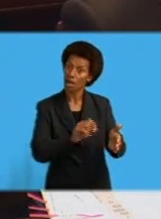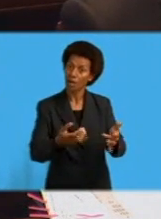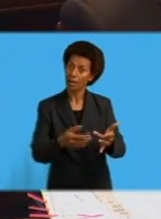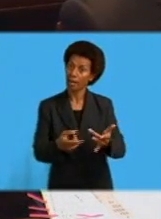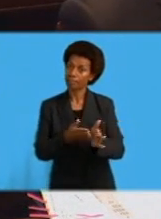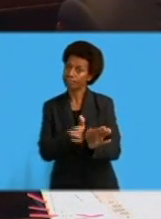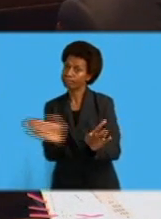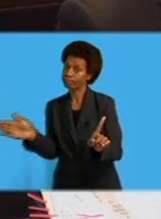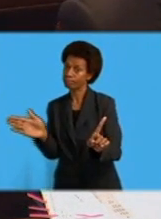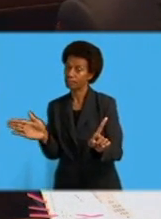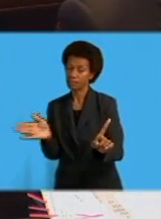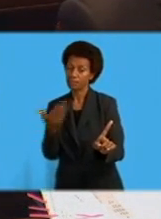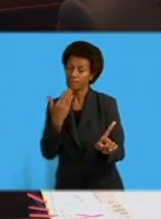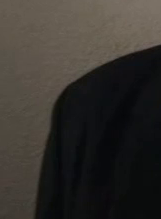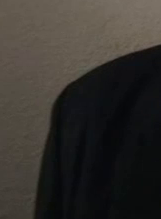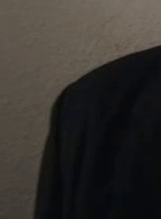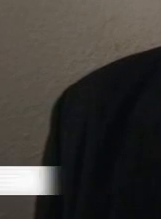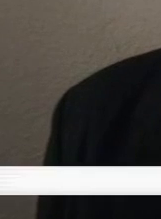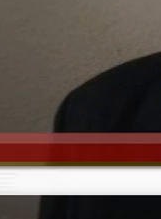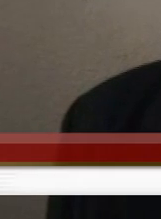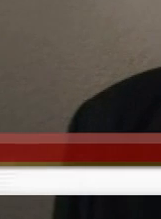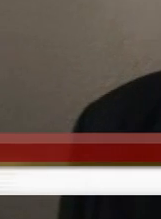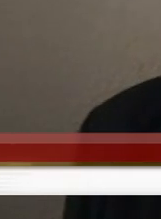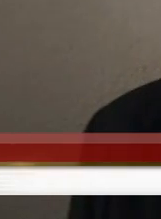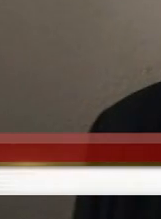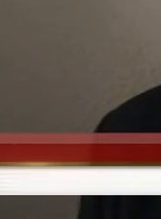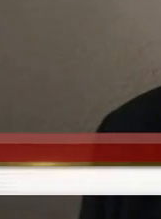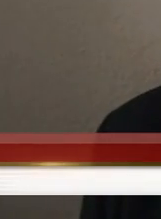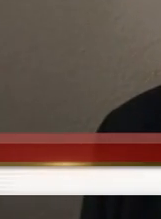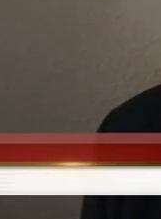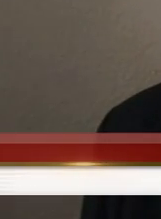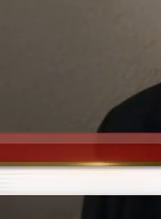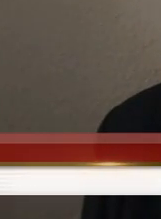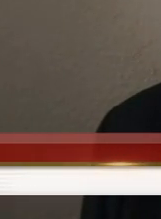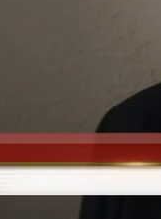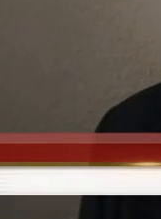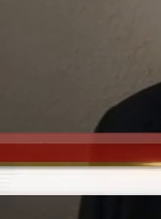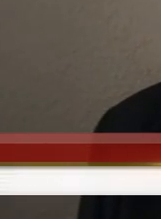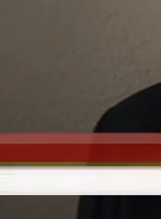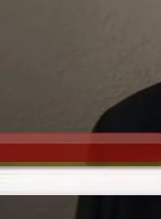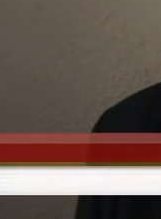is interfering in the country's affairs. We do have evidence of